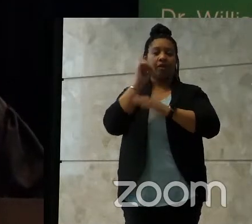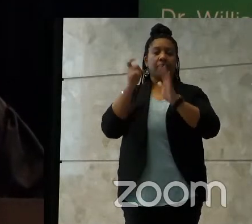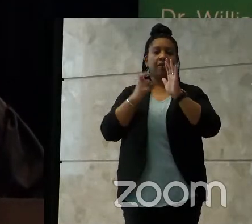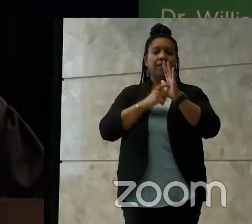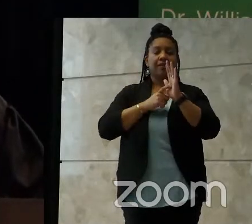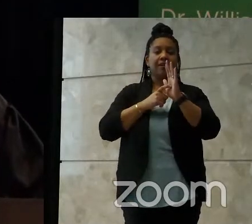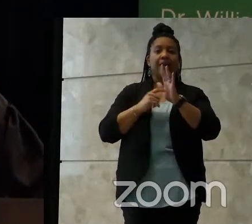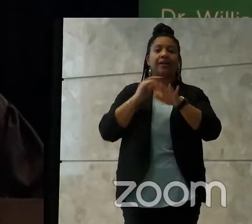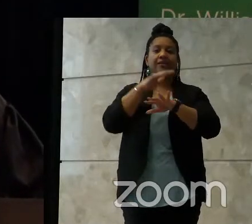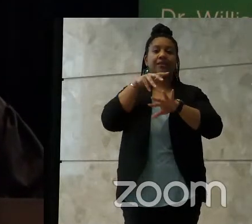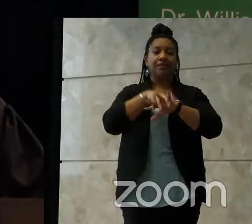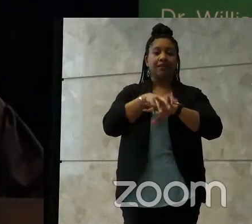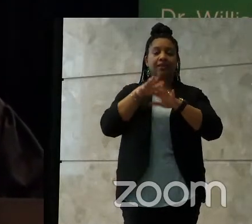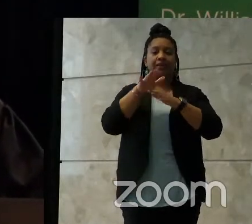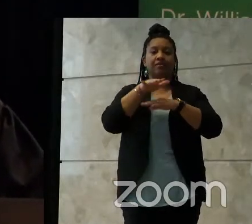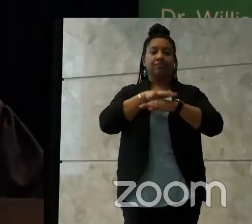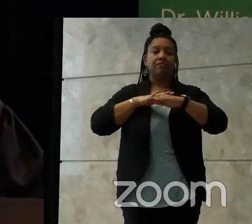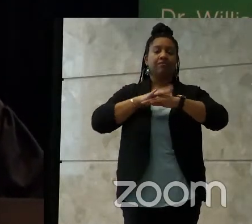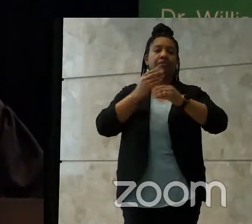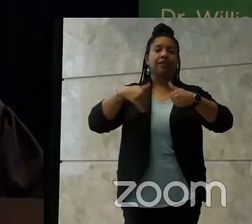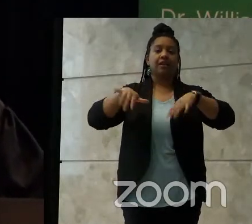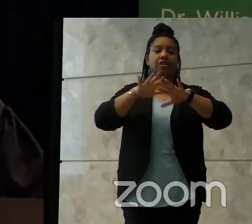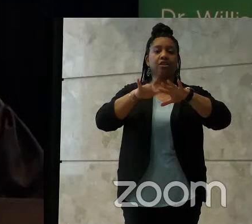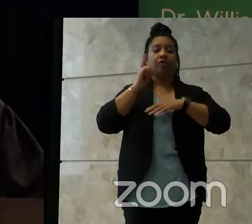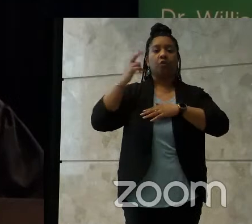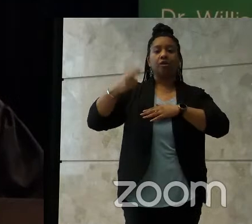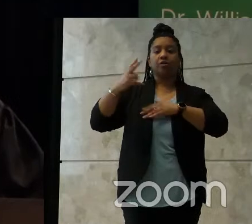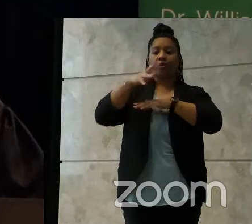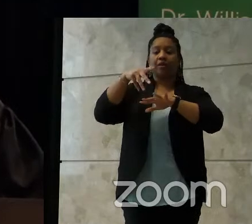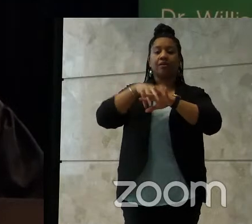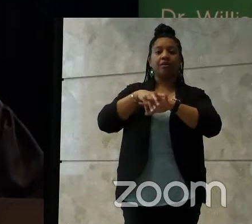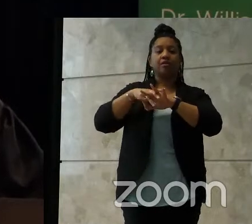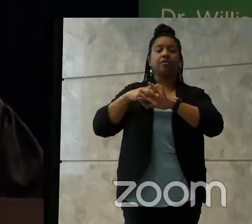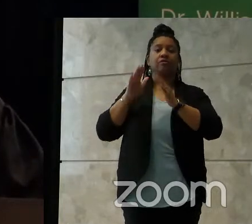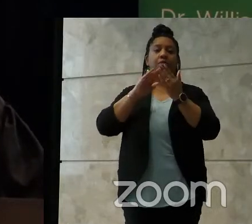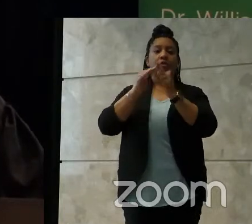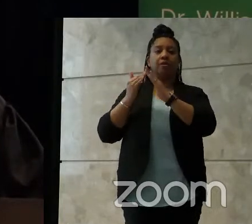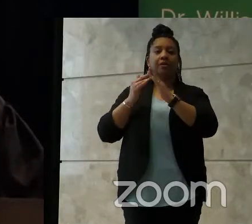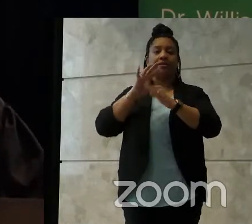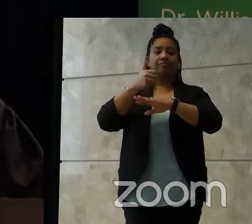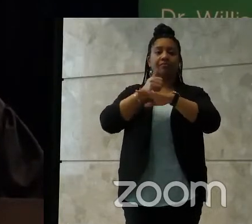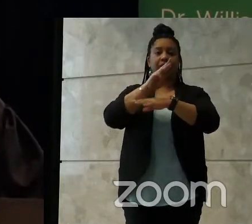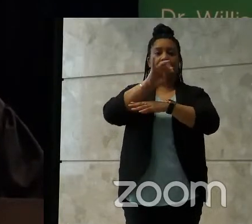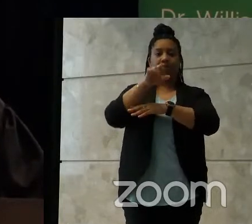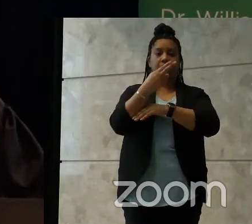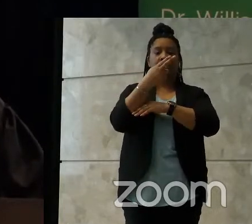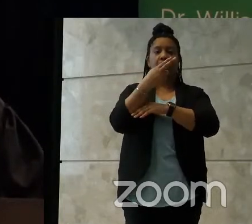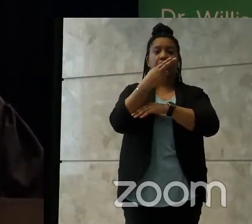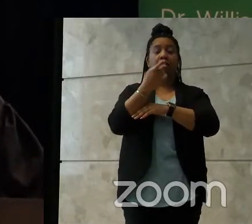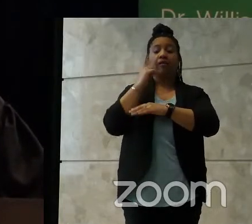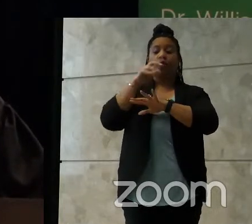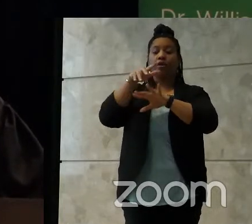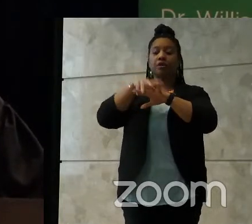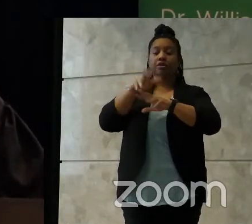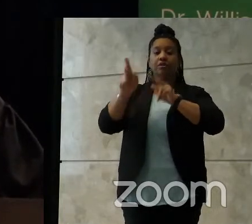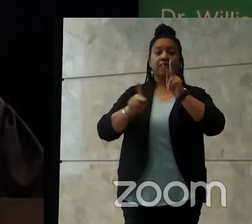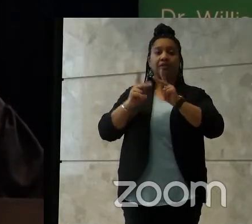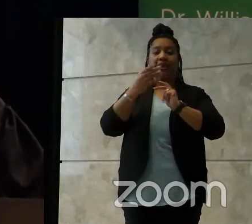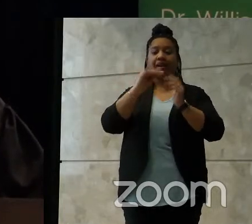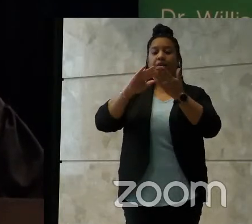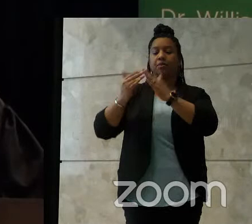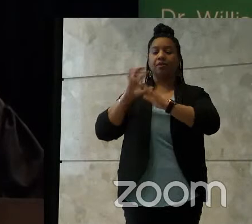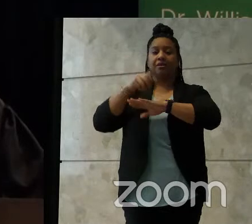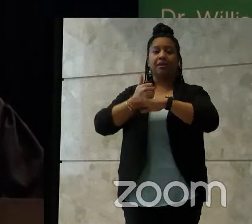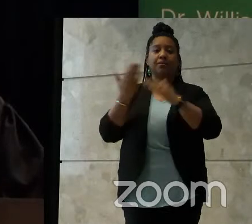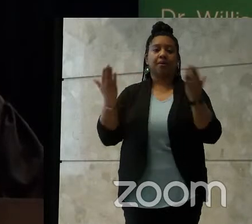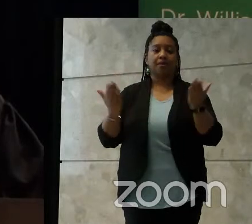nations, for historic indigenous communities in Michigan, for indigenous individuals and communities who live here